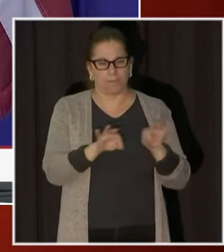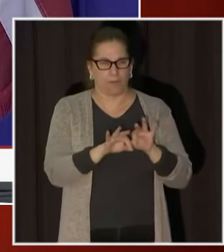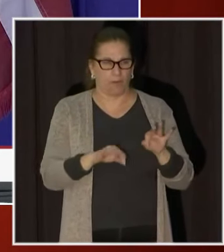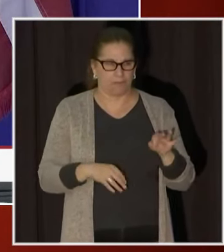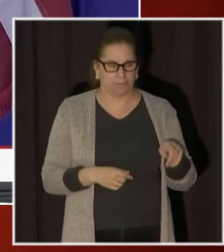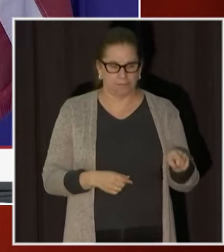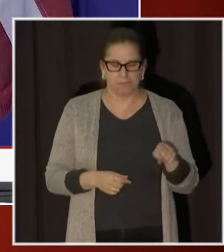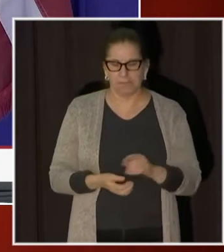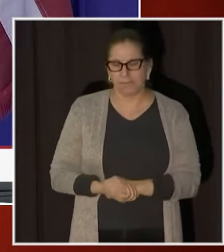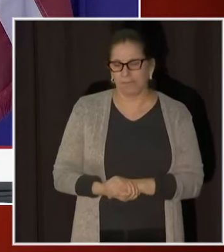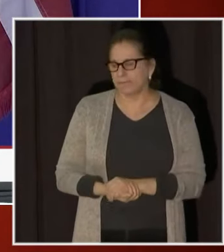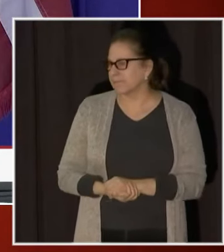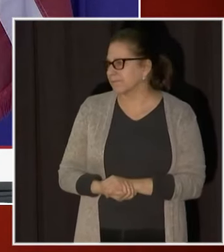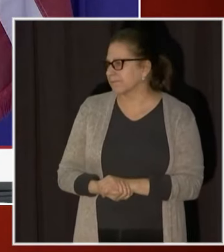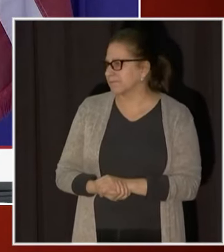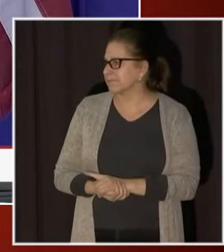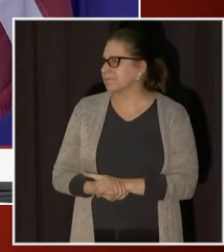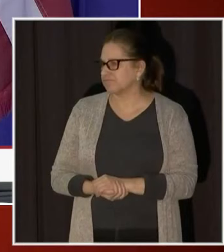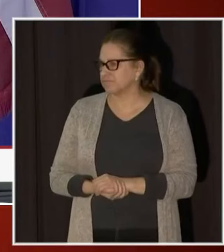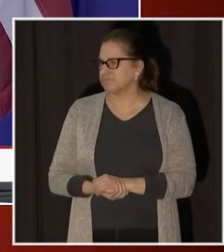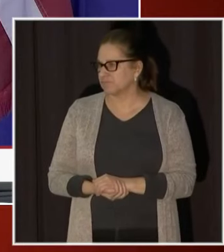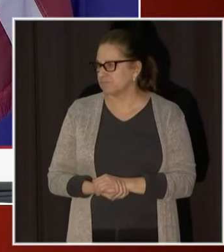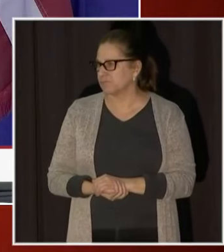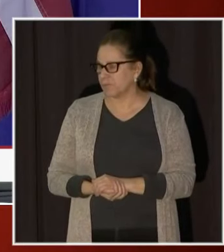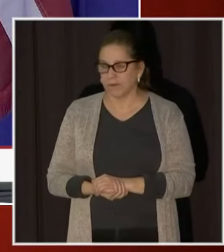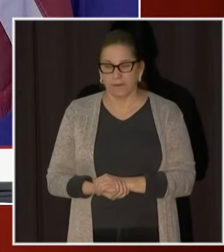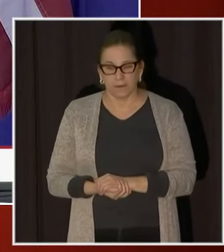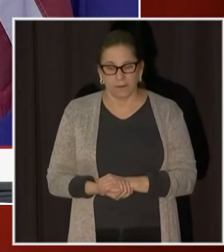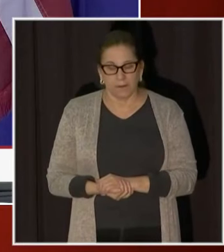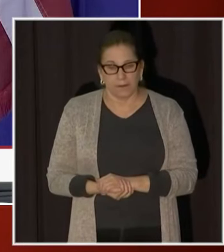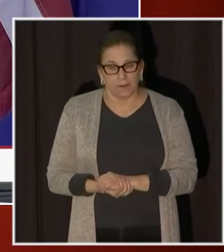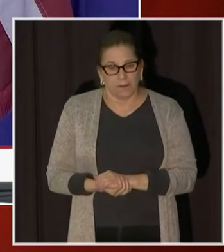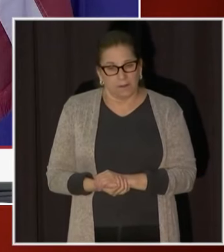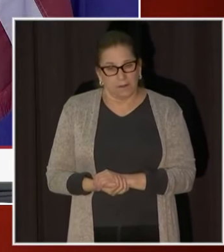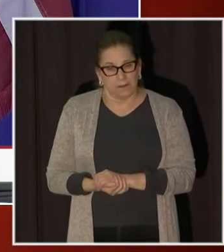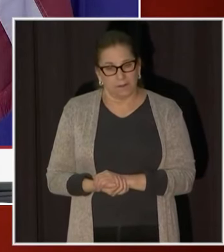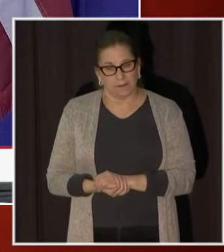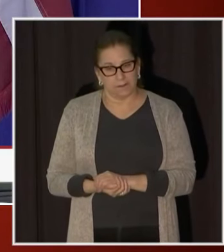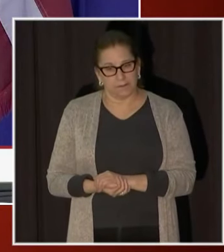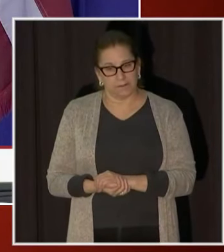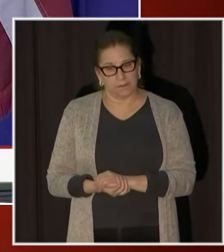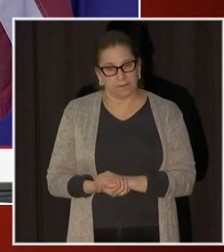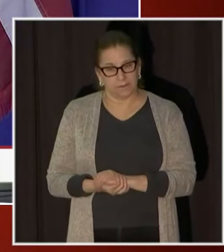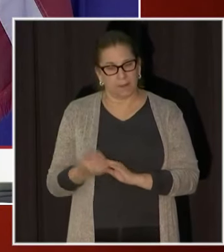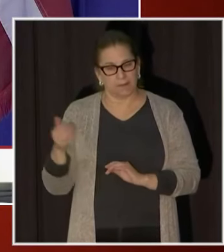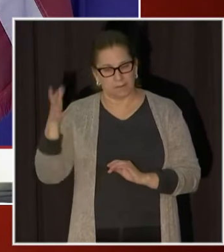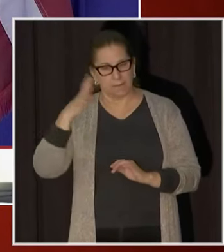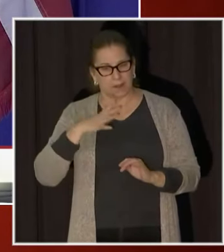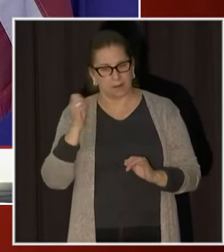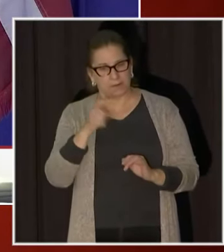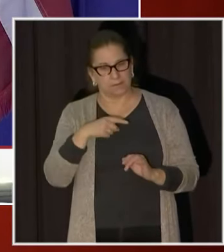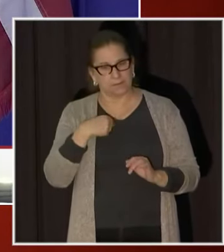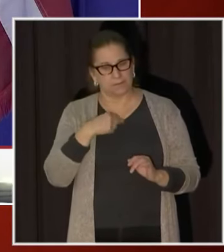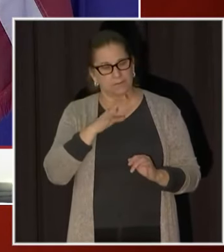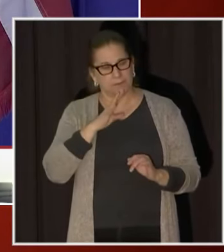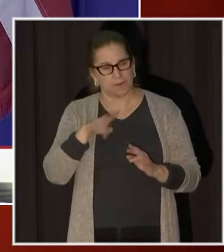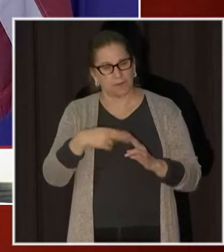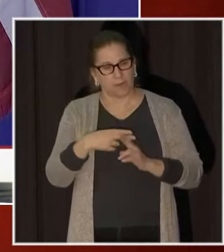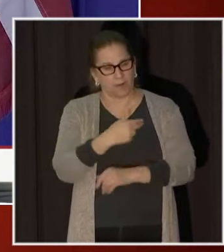of. Yes. Also, for Dr. Nesbitt, I noticed we saw hospital admission figures